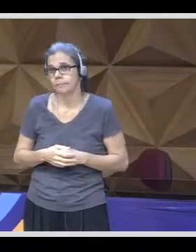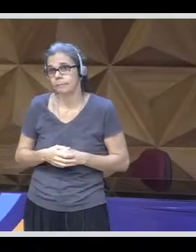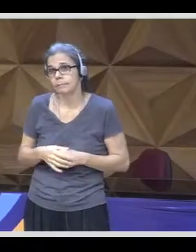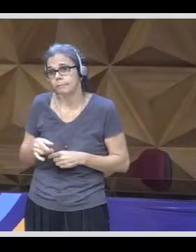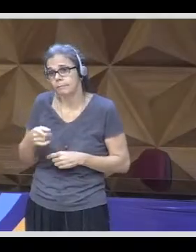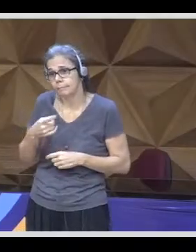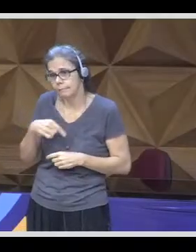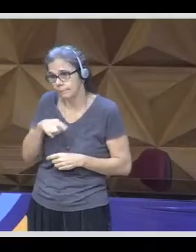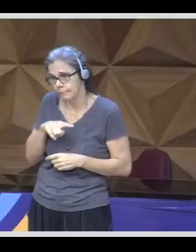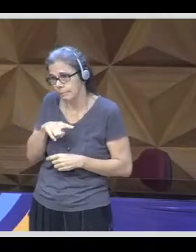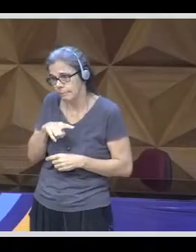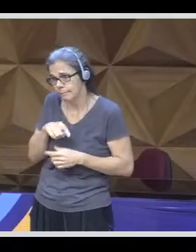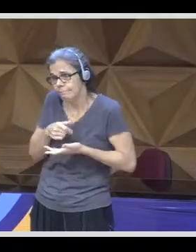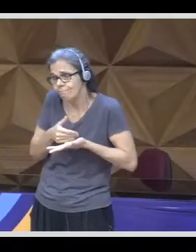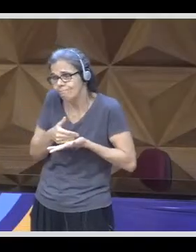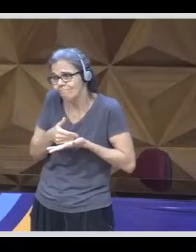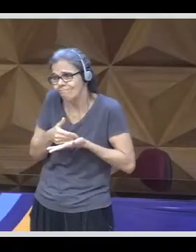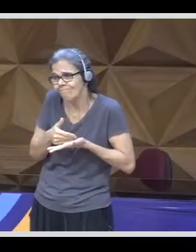this year.